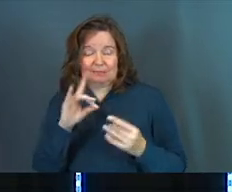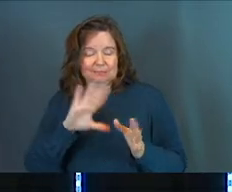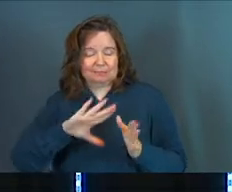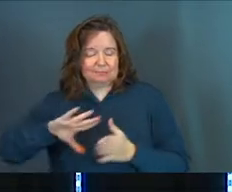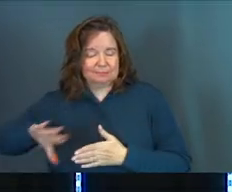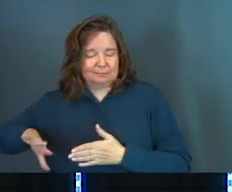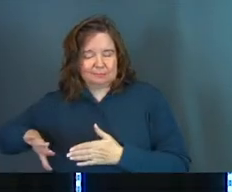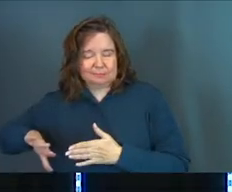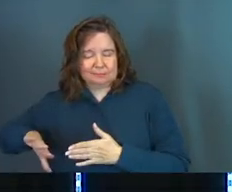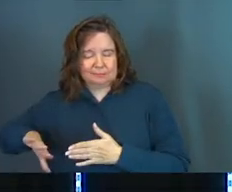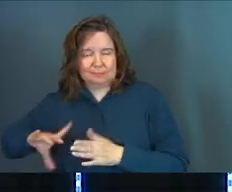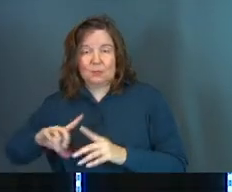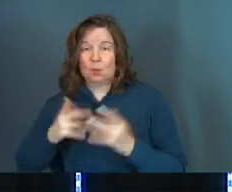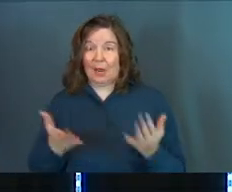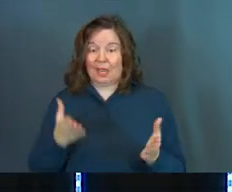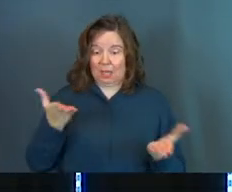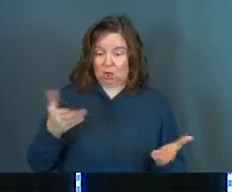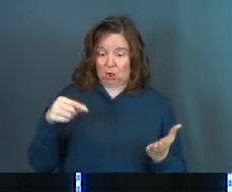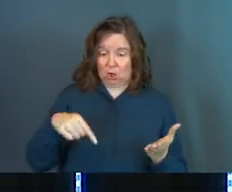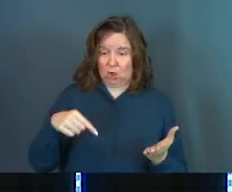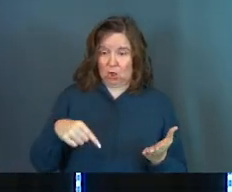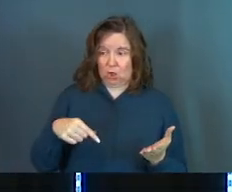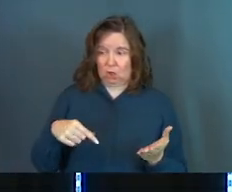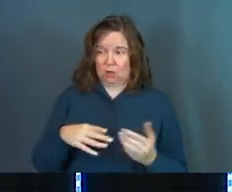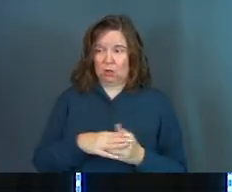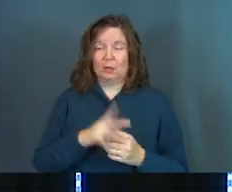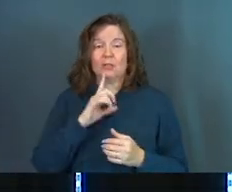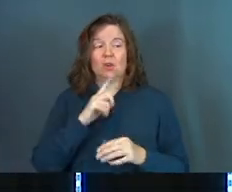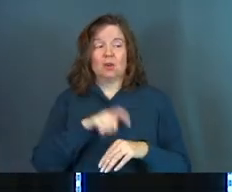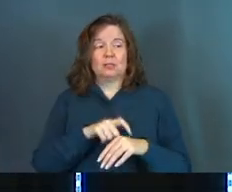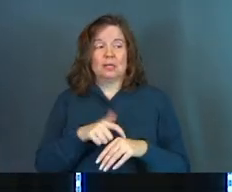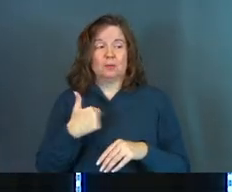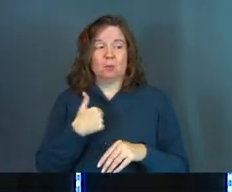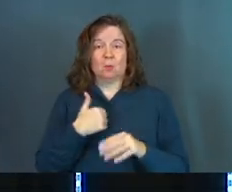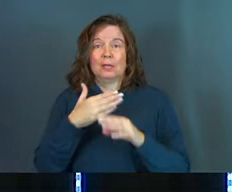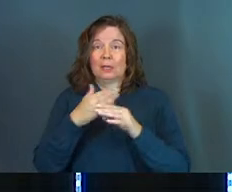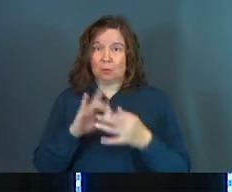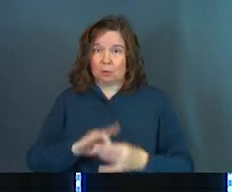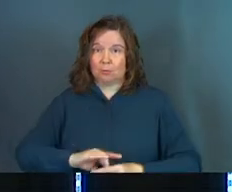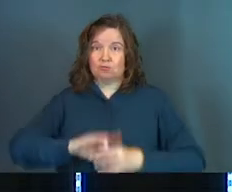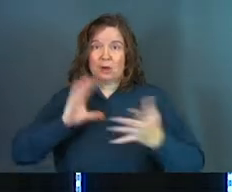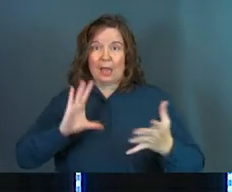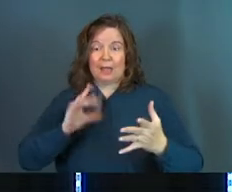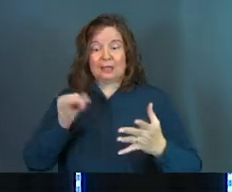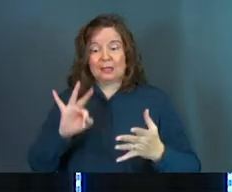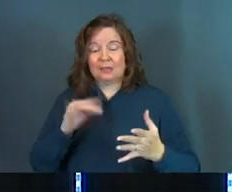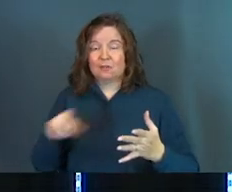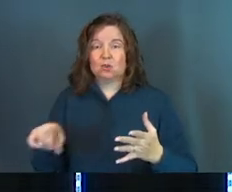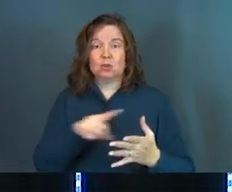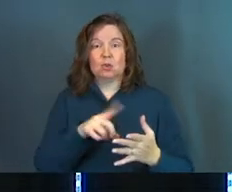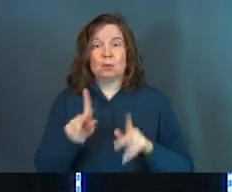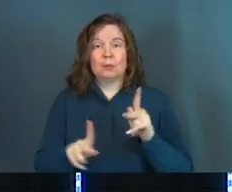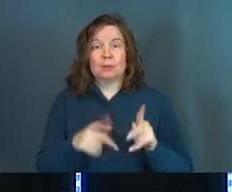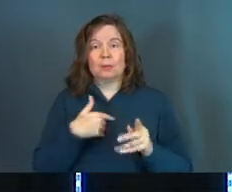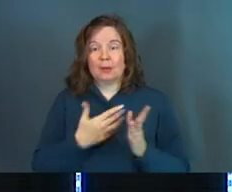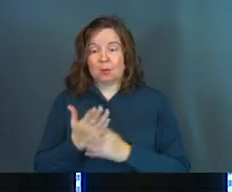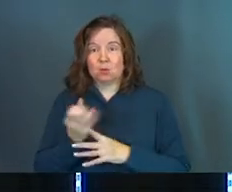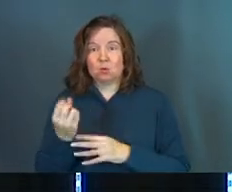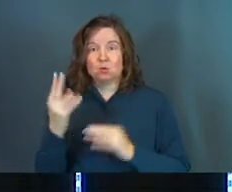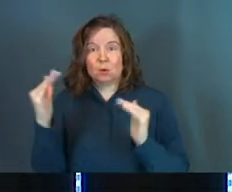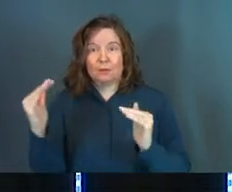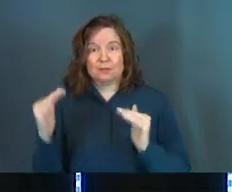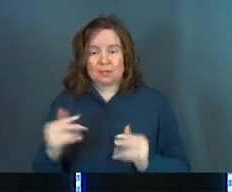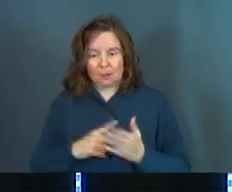connotations, argue that over there. Right here, there are times when we break relationships. Even you folks have been through the